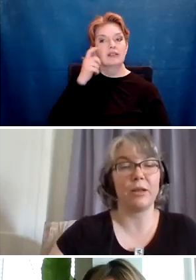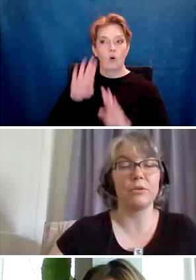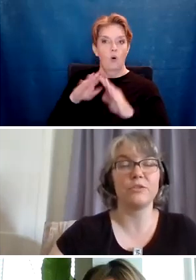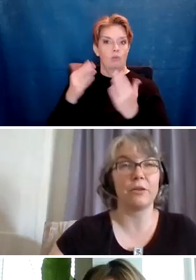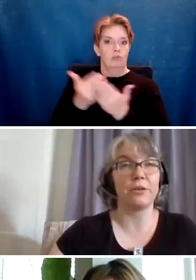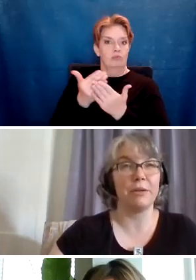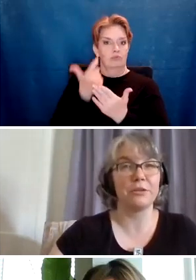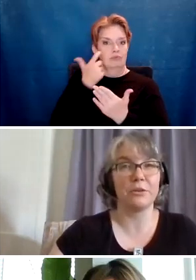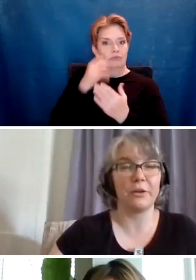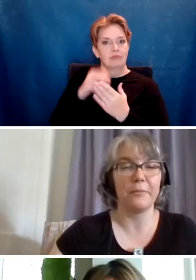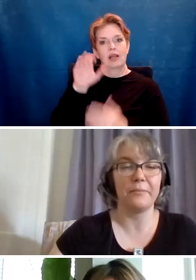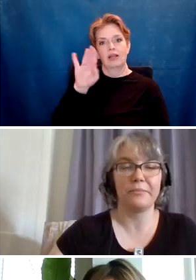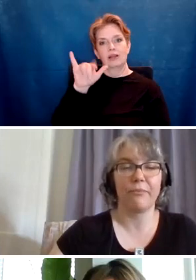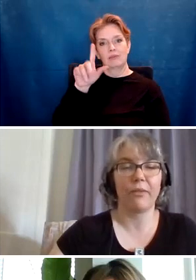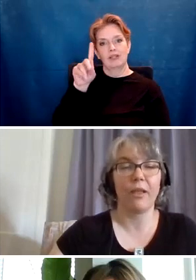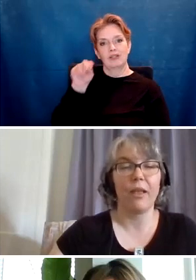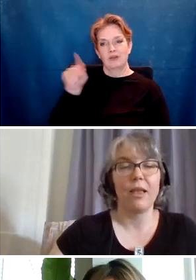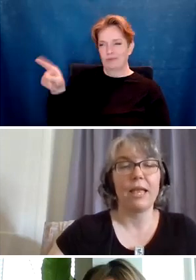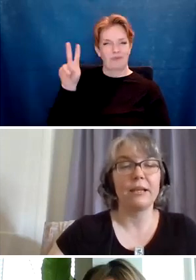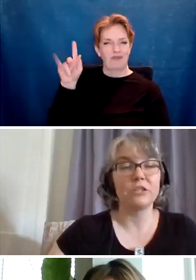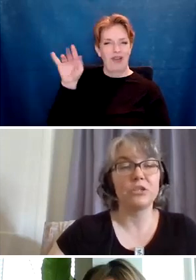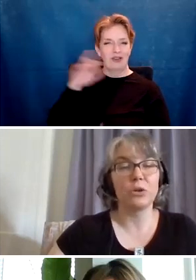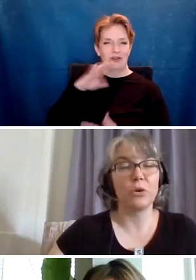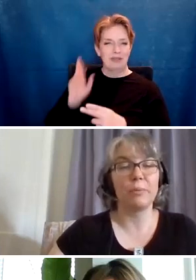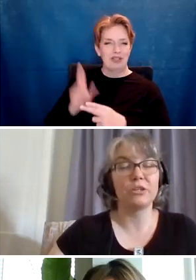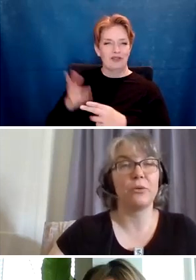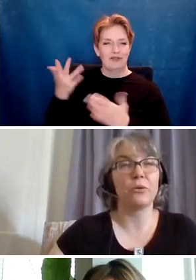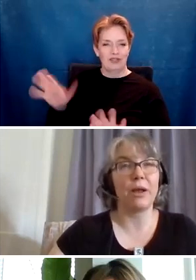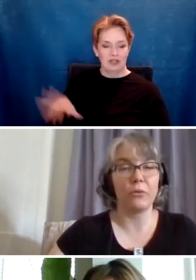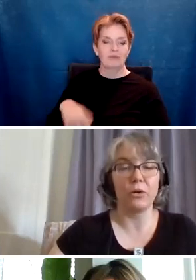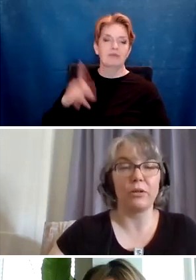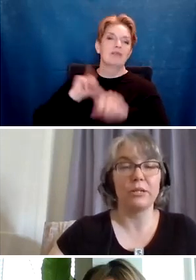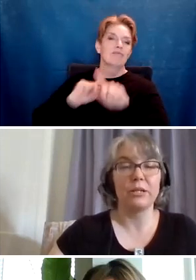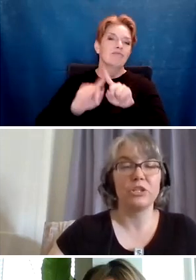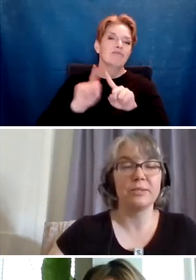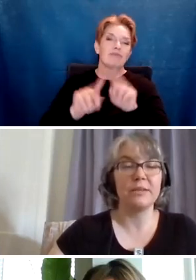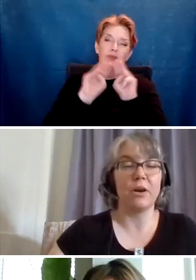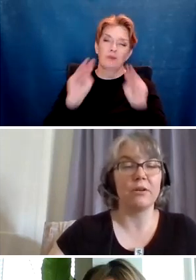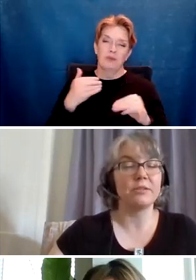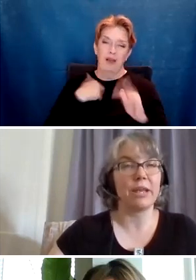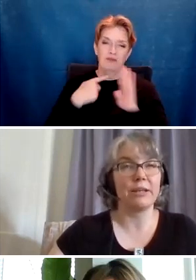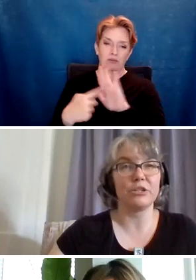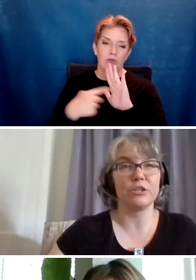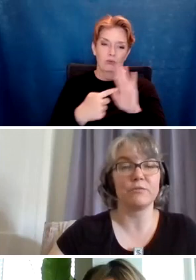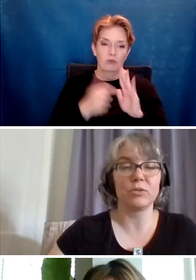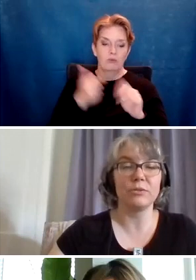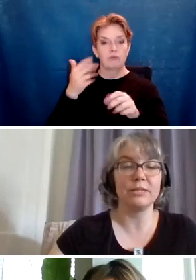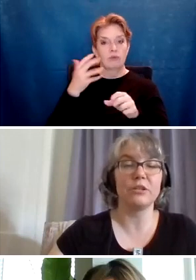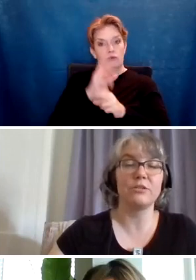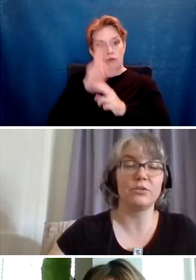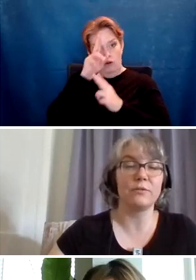this spring, which Valerie mentioned earlier. In addition to her work being shown around the world, she received honors and recognitions